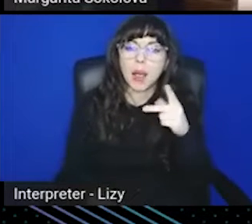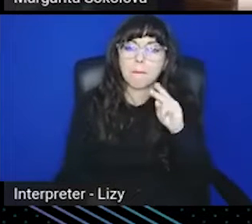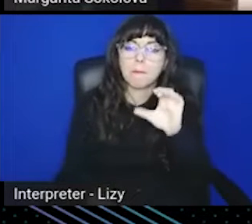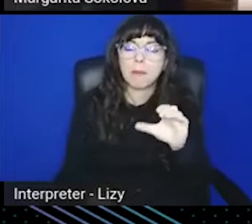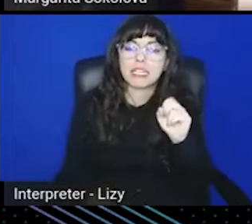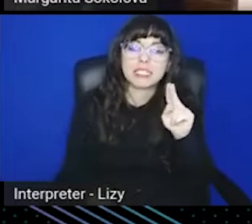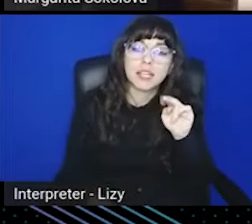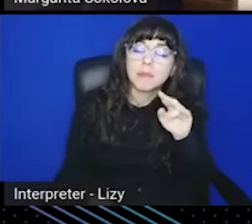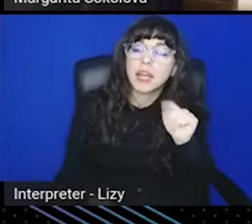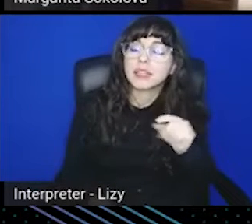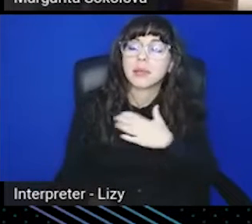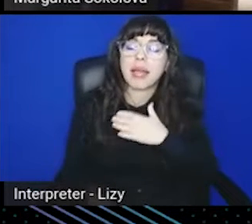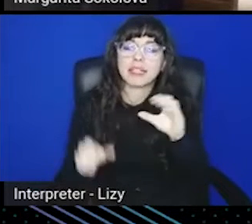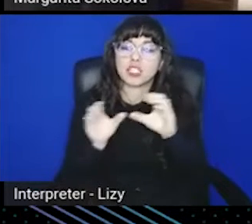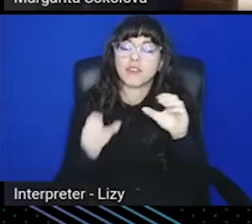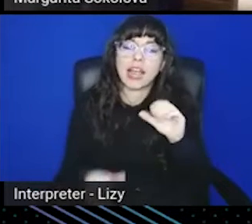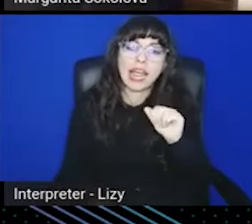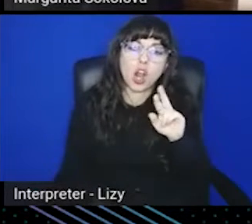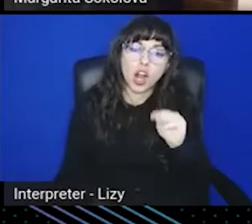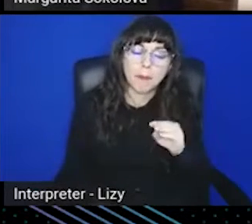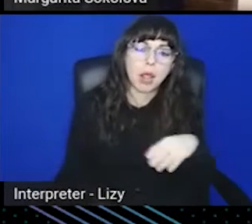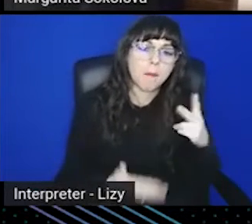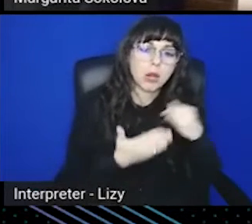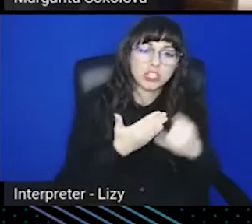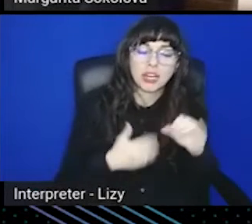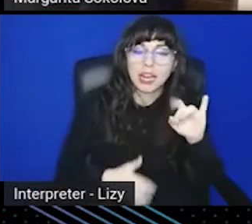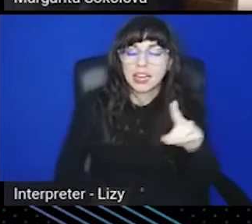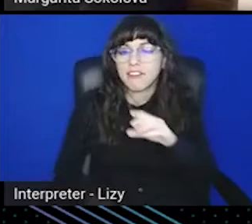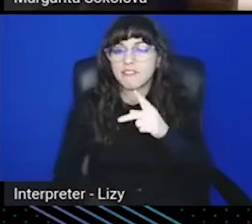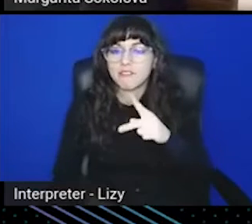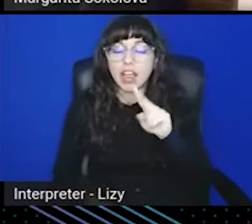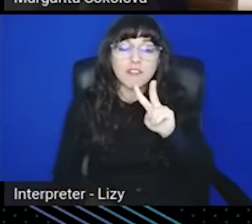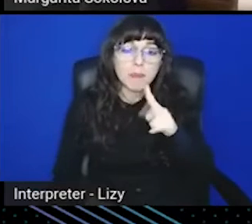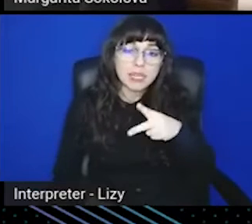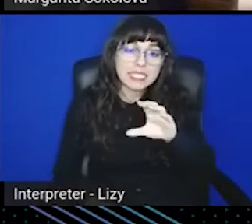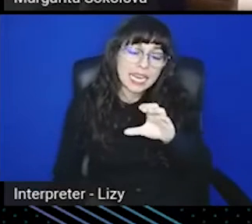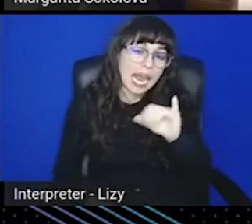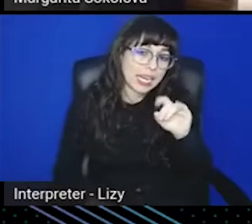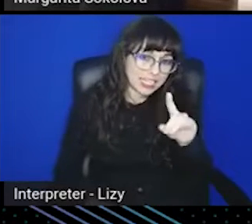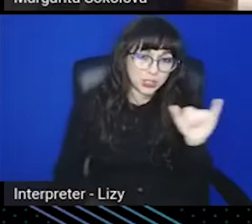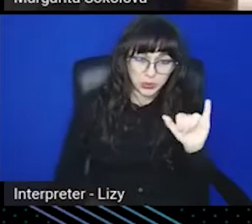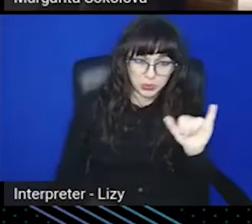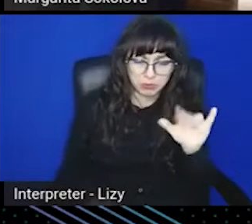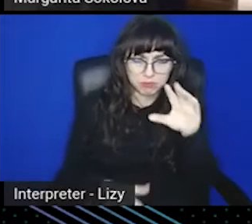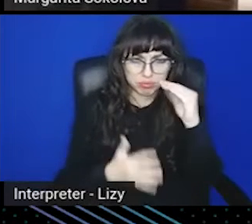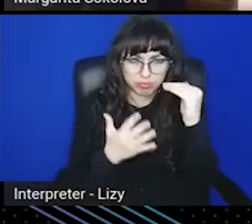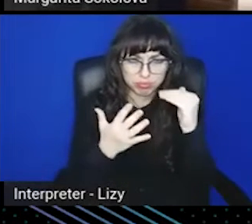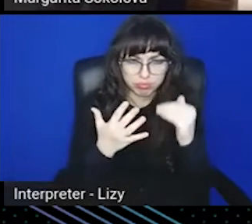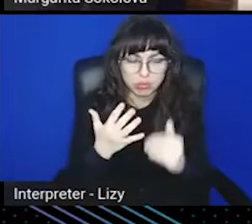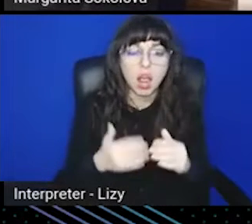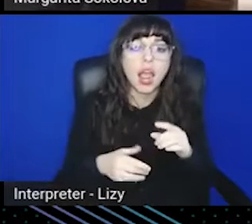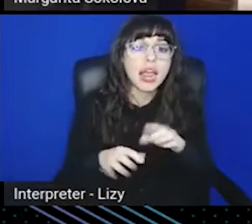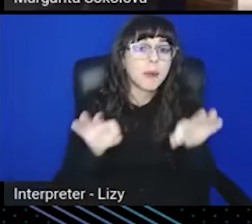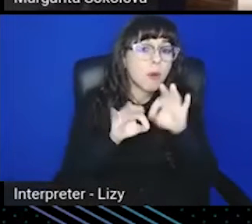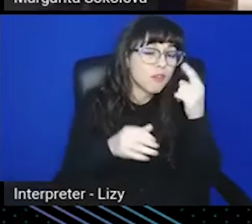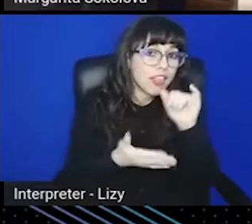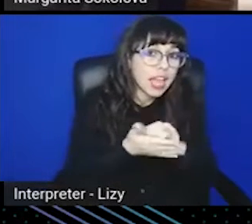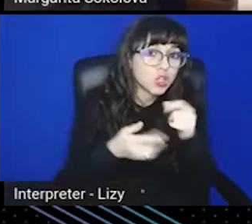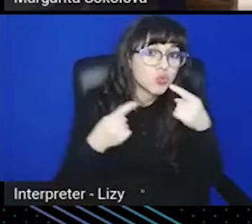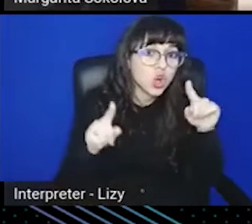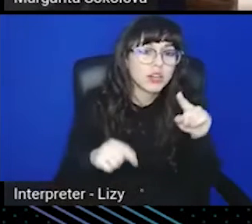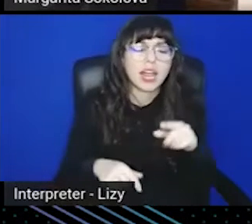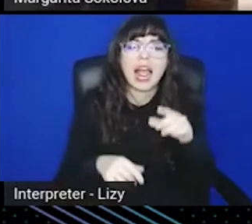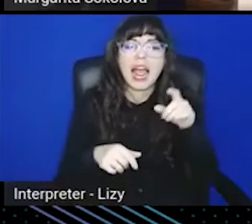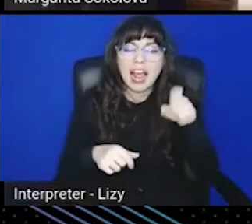certificate ARN, the project ID, and the VPC ID. Now, importantly for this to work, I also had to enable remote state sharing,